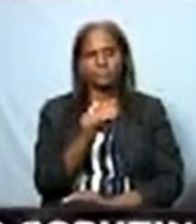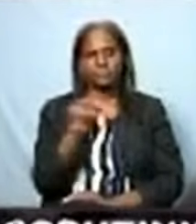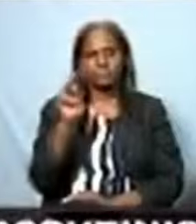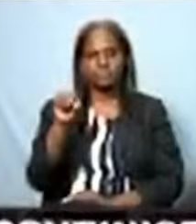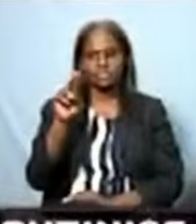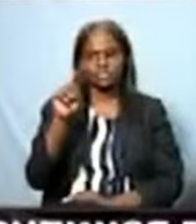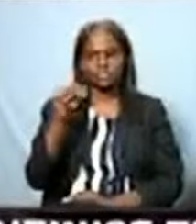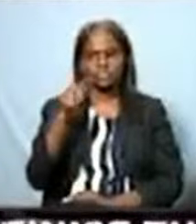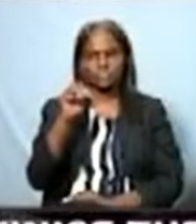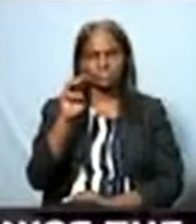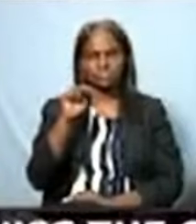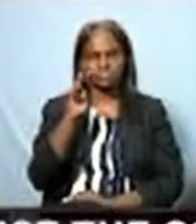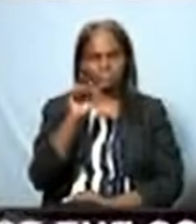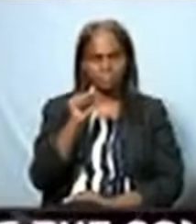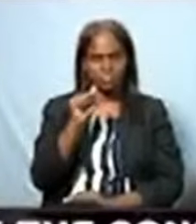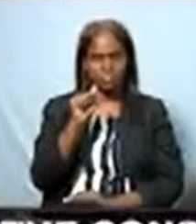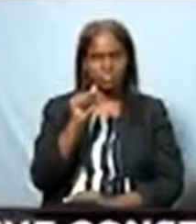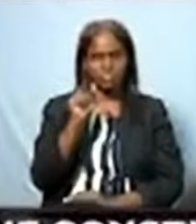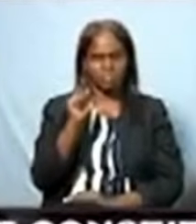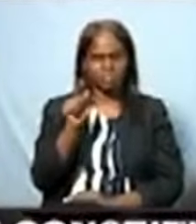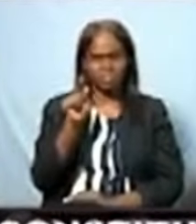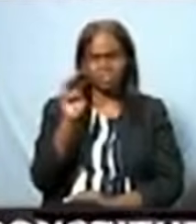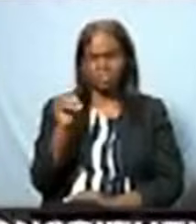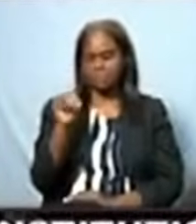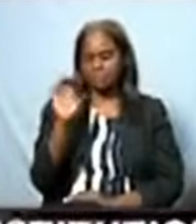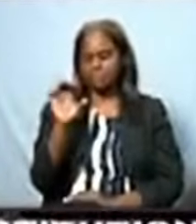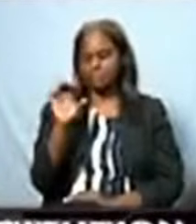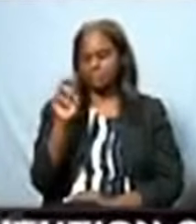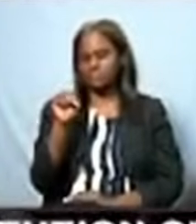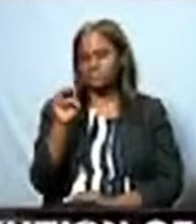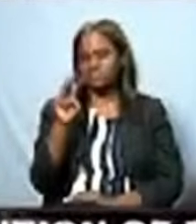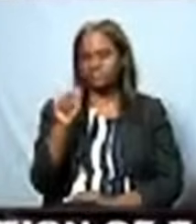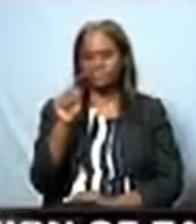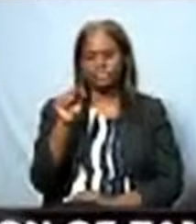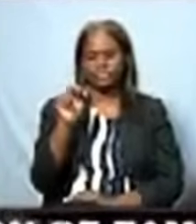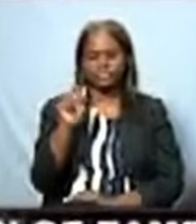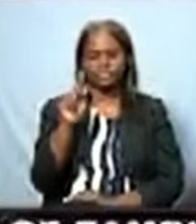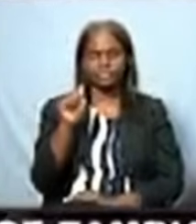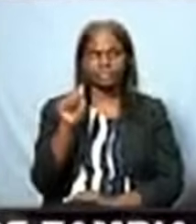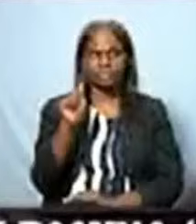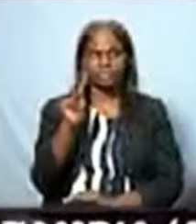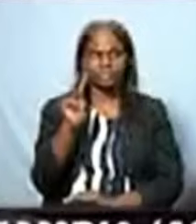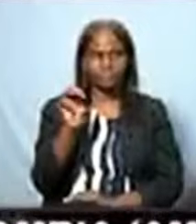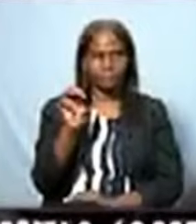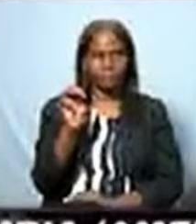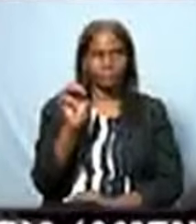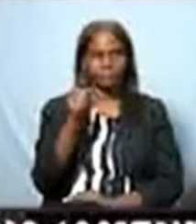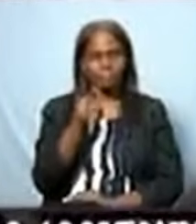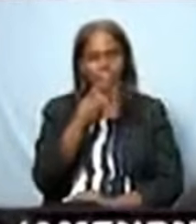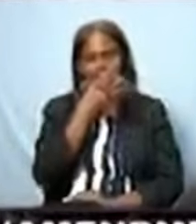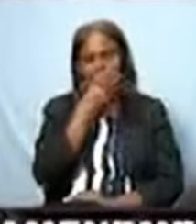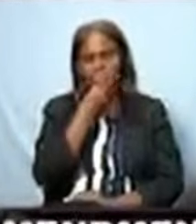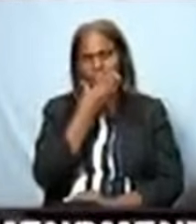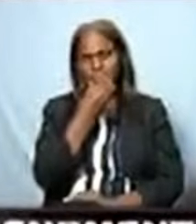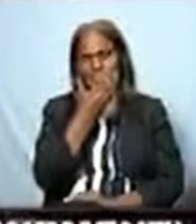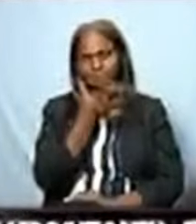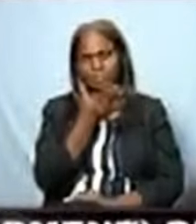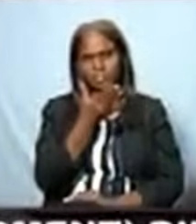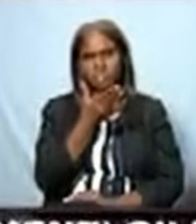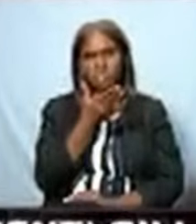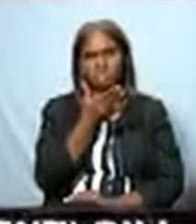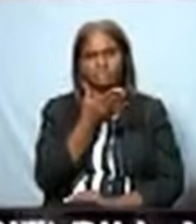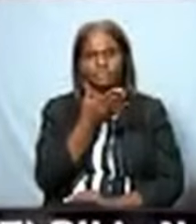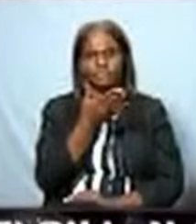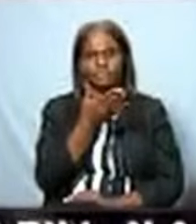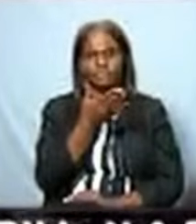Mungomba Constitutional Review Commission, the Manakatwe Constitutional Review Commission,